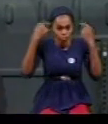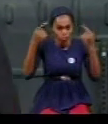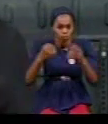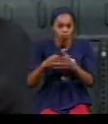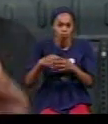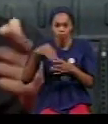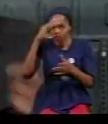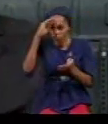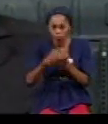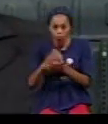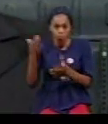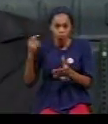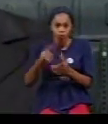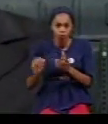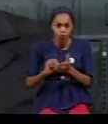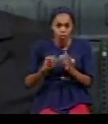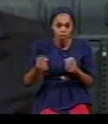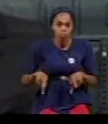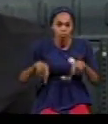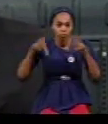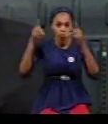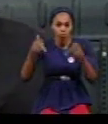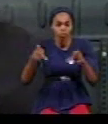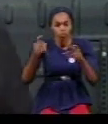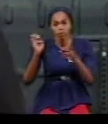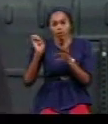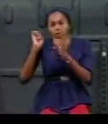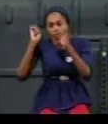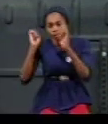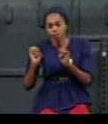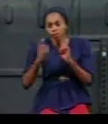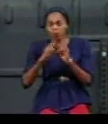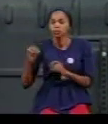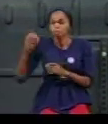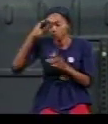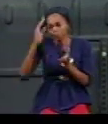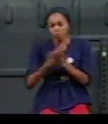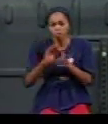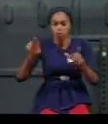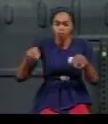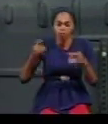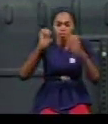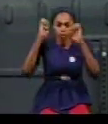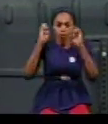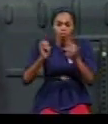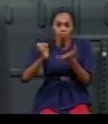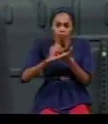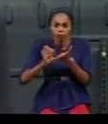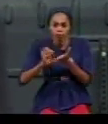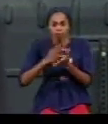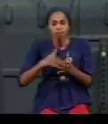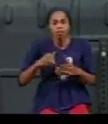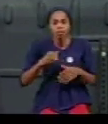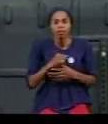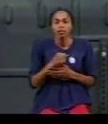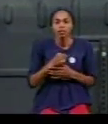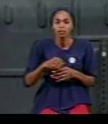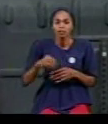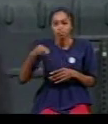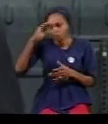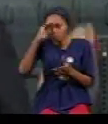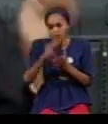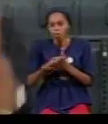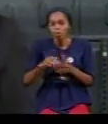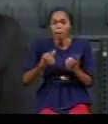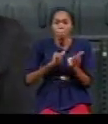promotional exam the following day. So he went for that exam, and to God be the glory, he passed the exam, and